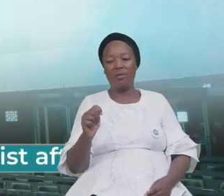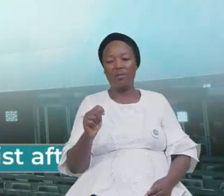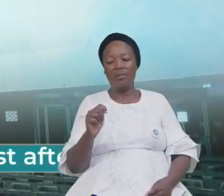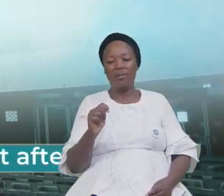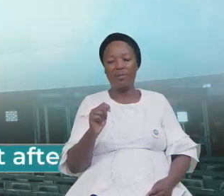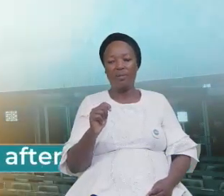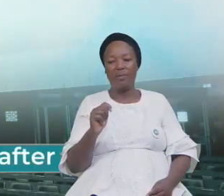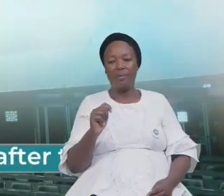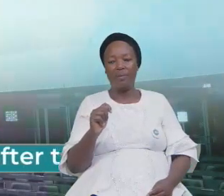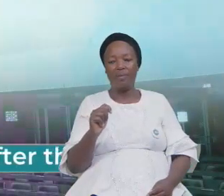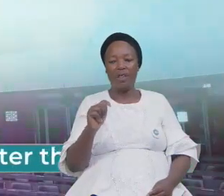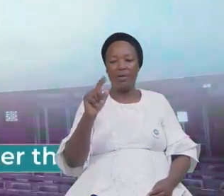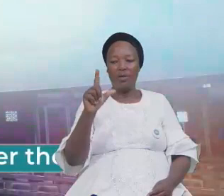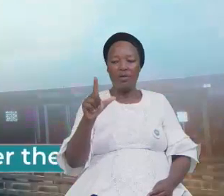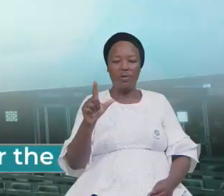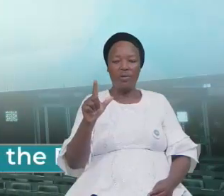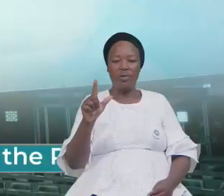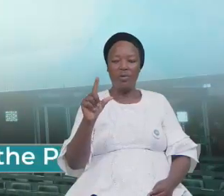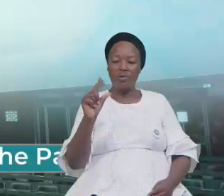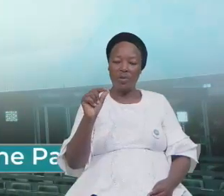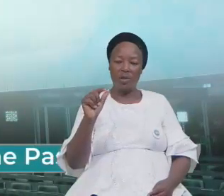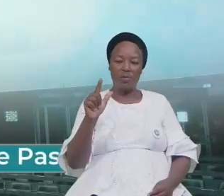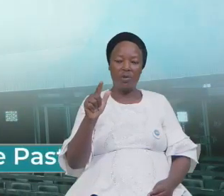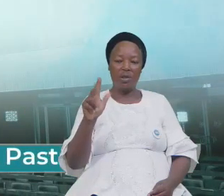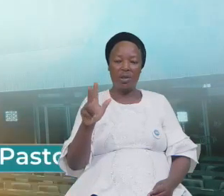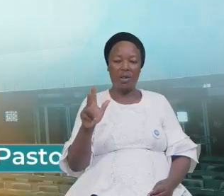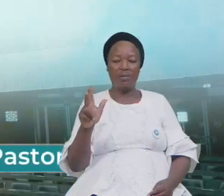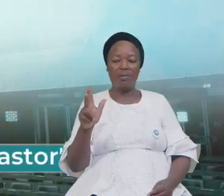August 2023. More details about this will be sent to you,